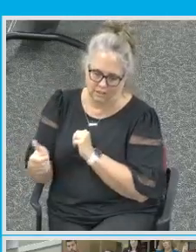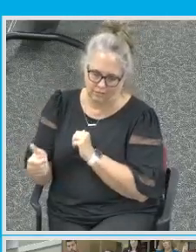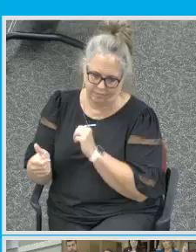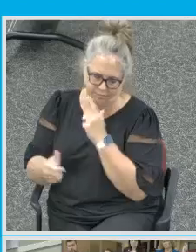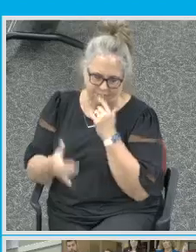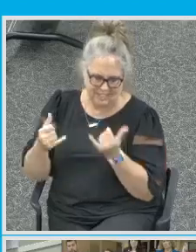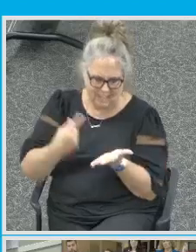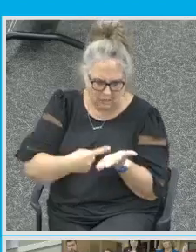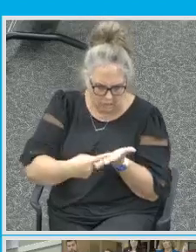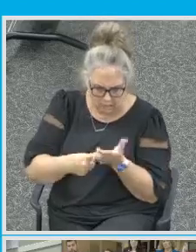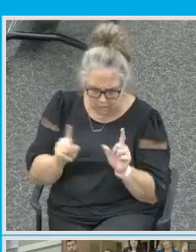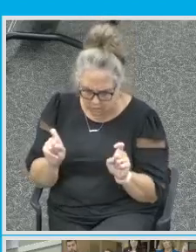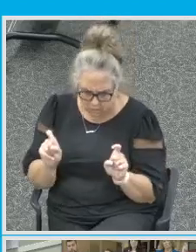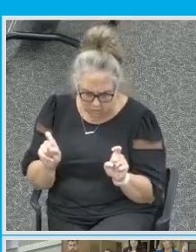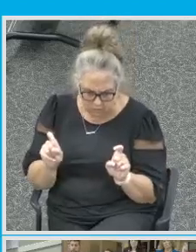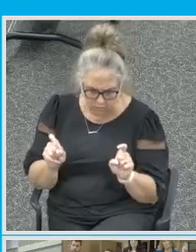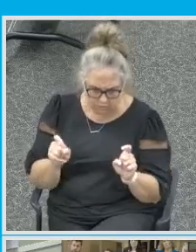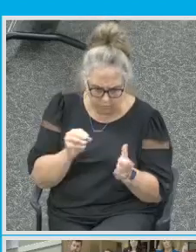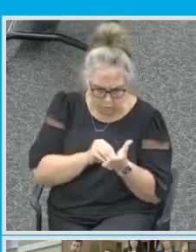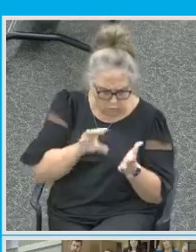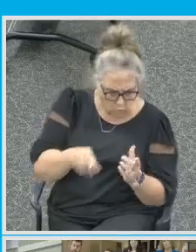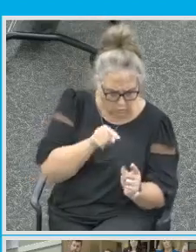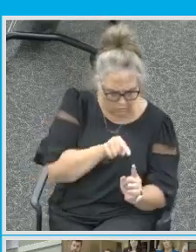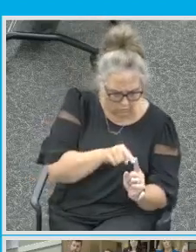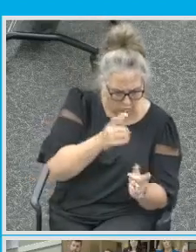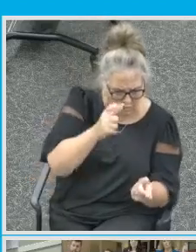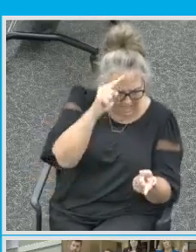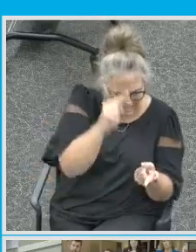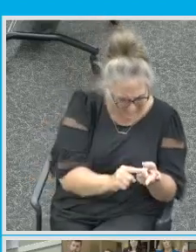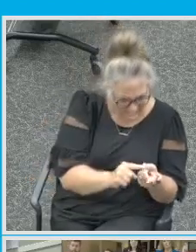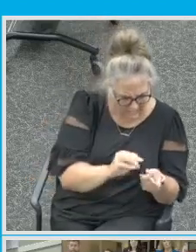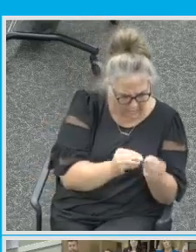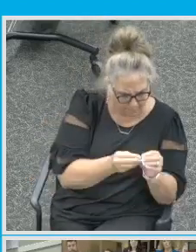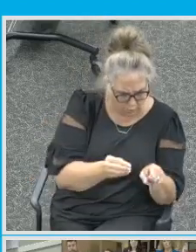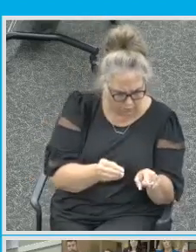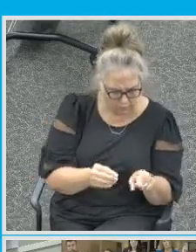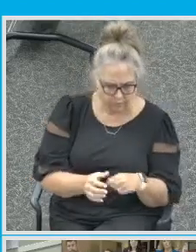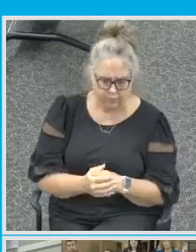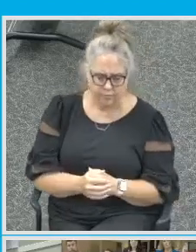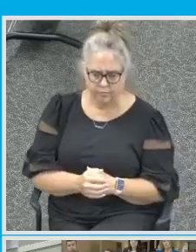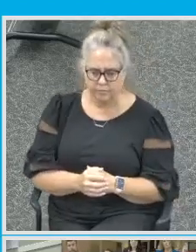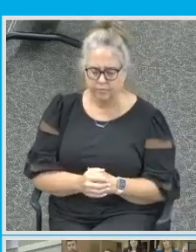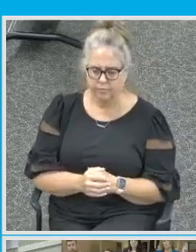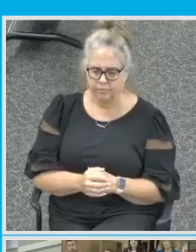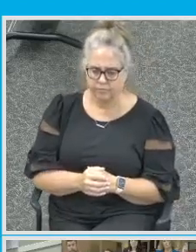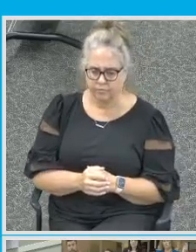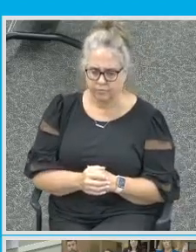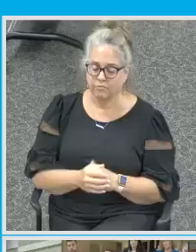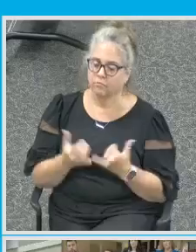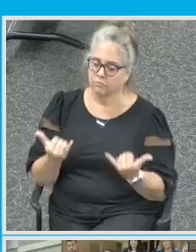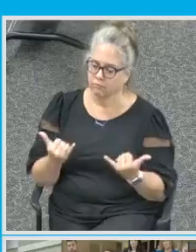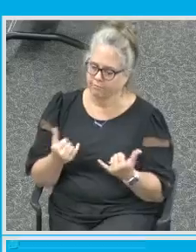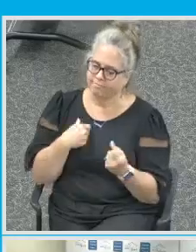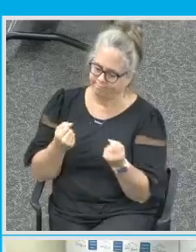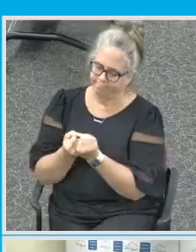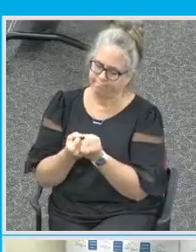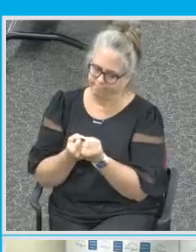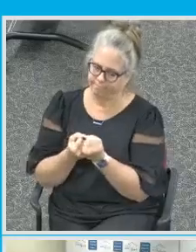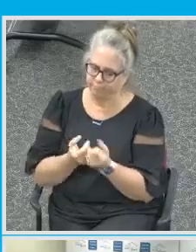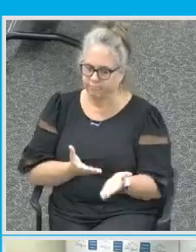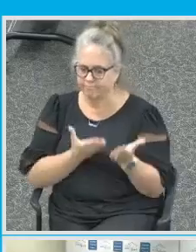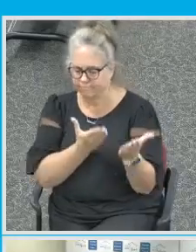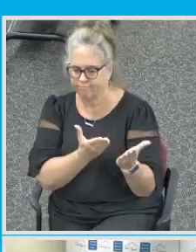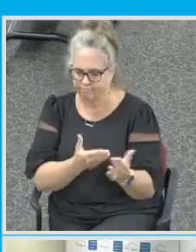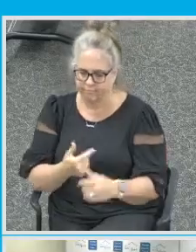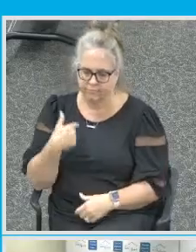in 2021 and 2022. Our goal today, as we endorse this proclamation, is that we continue to see those rates